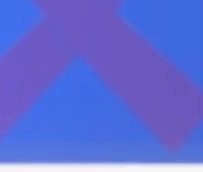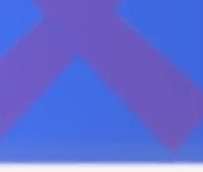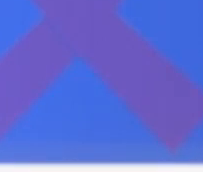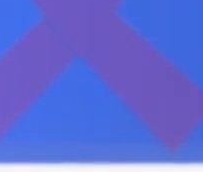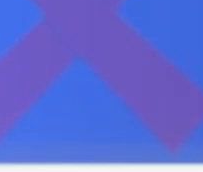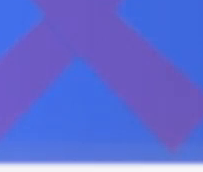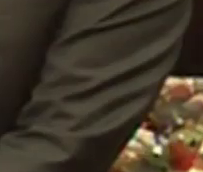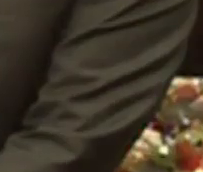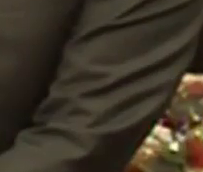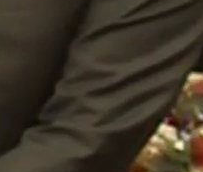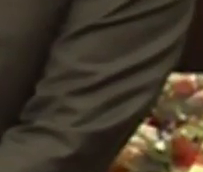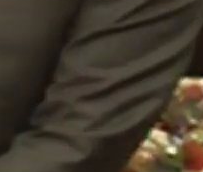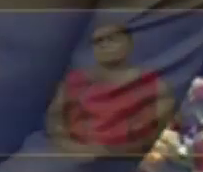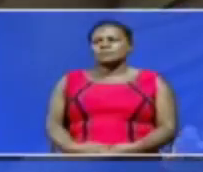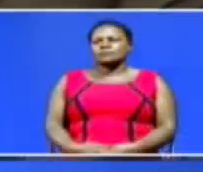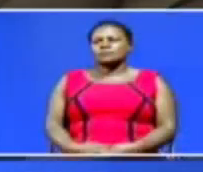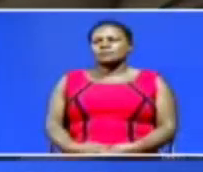West Pokot, and Baringo.